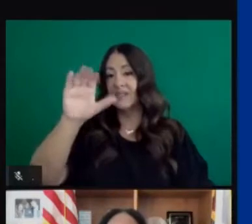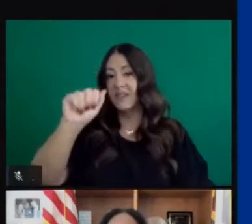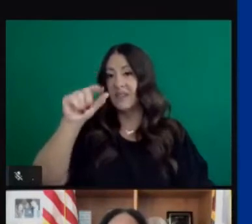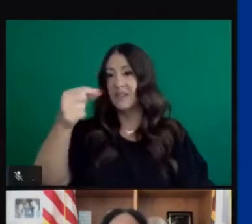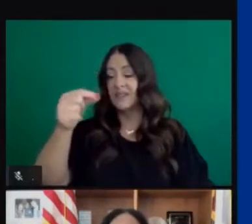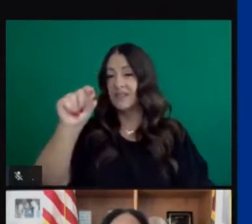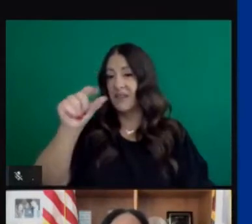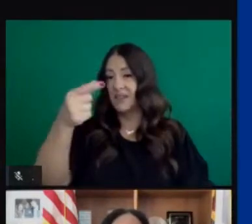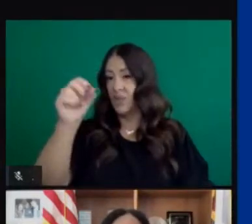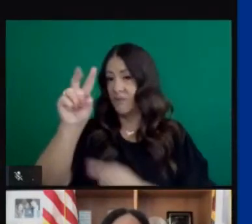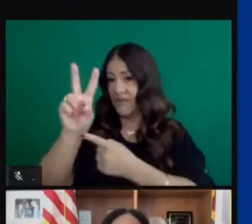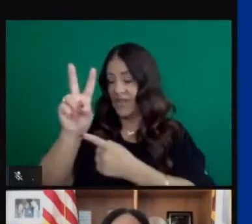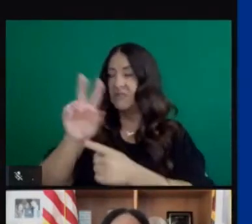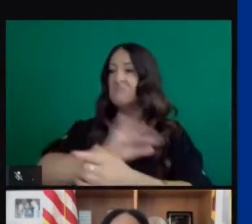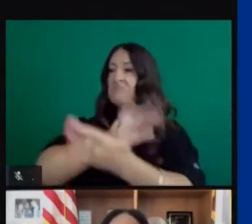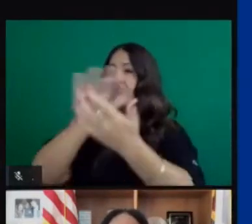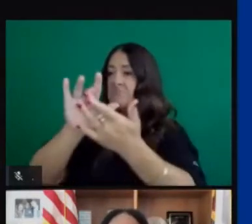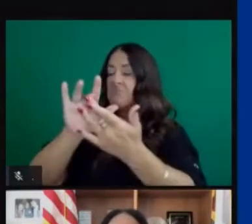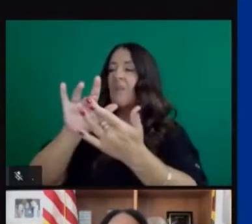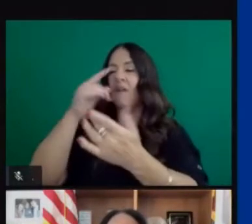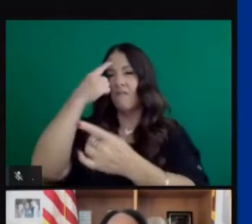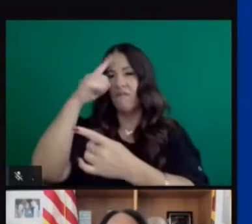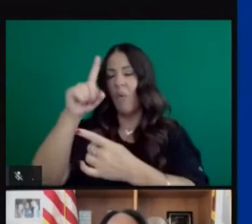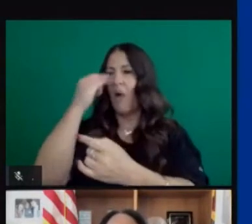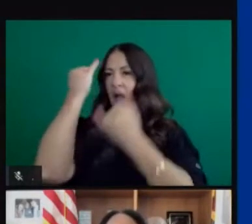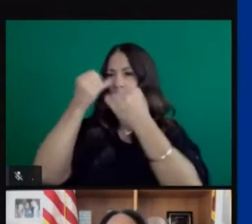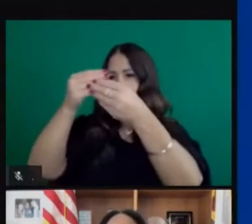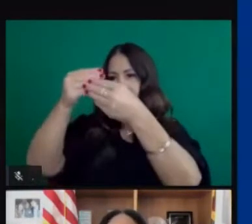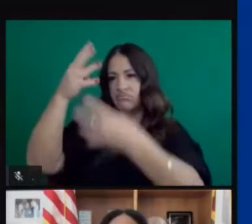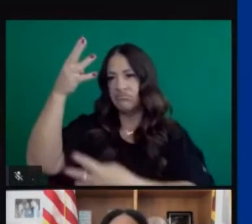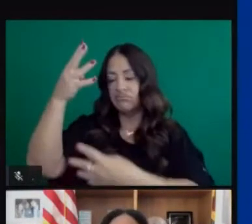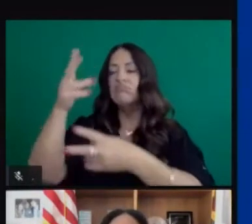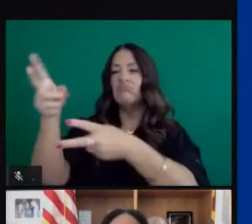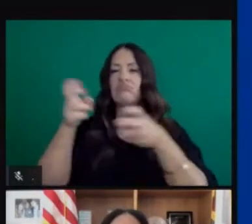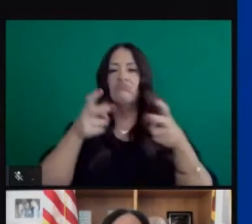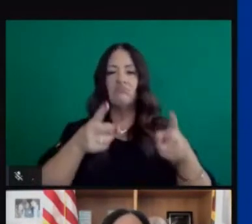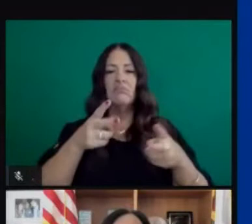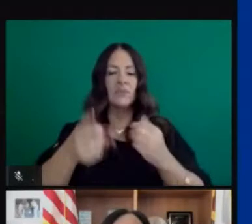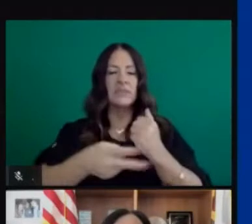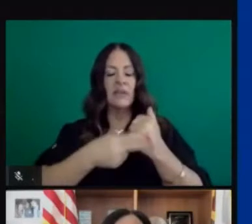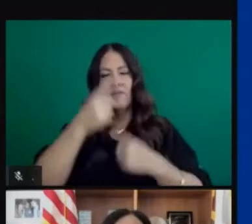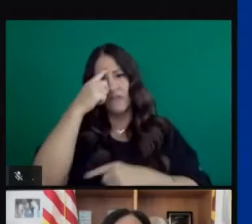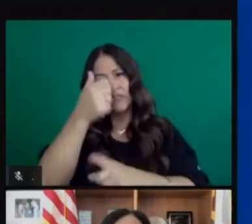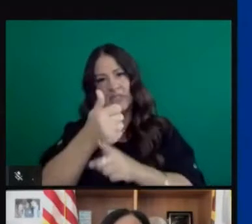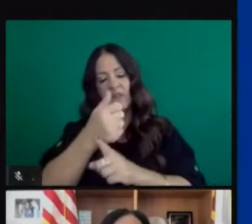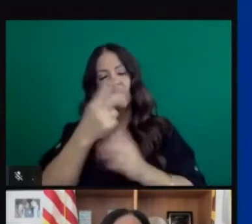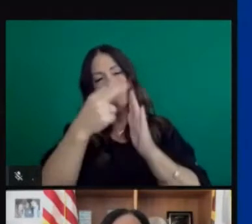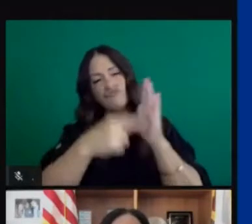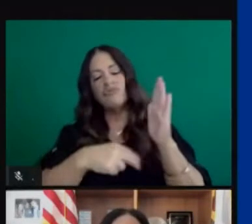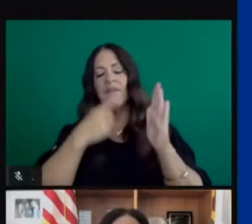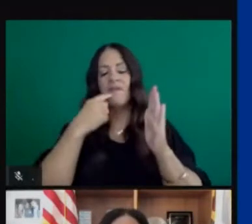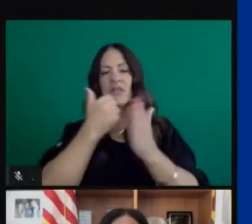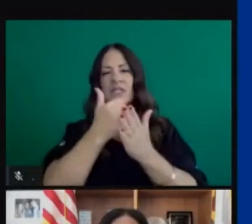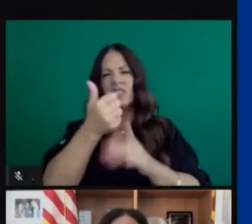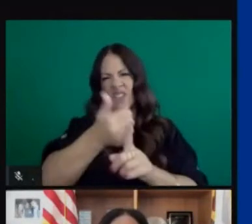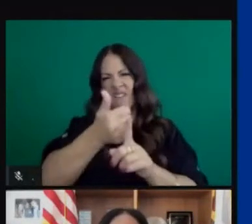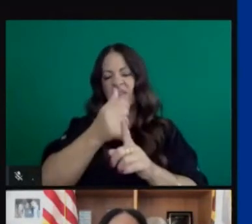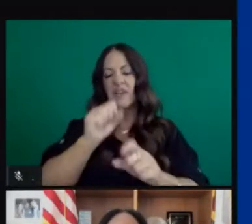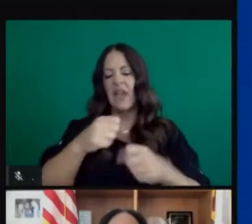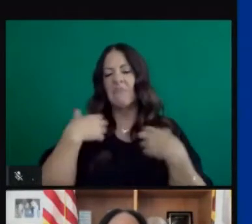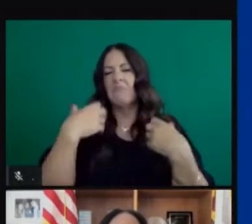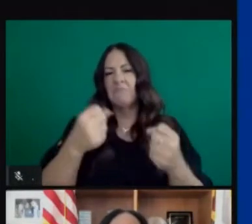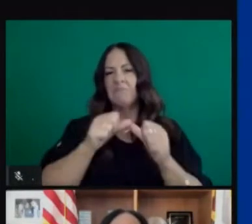covid19.ca.gov. Next slide, please. We know that children are especially sensitive to the effects of